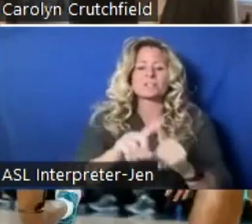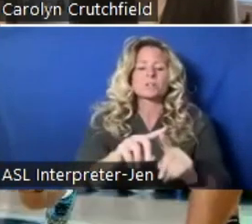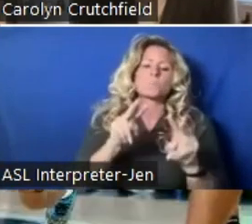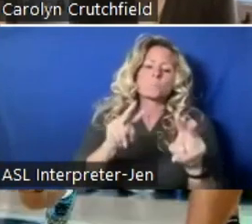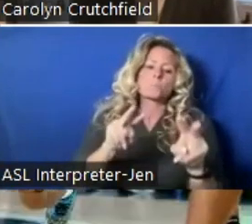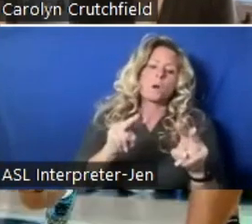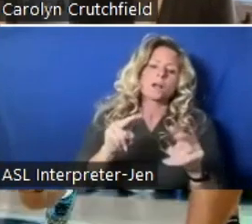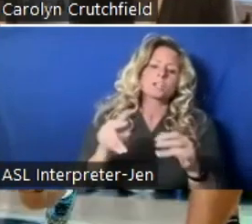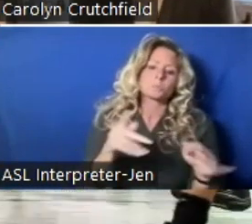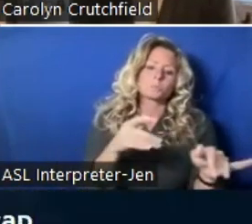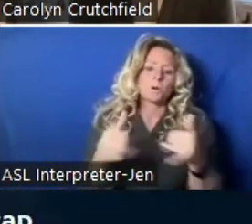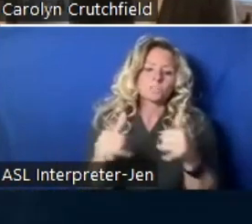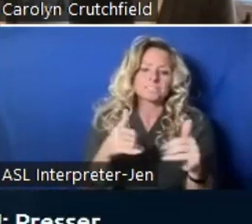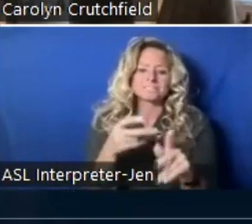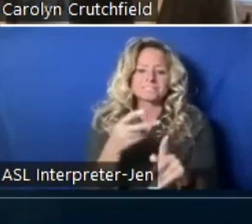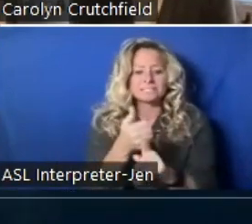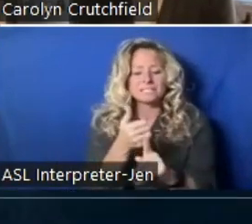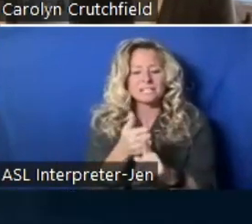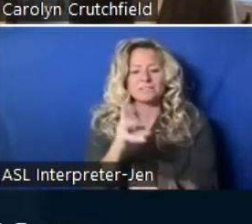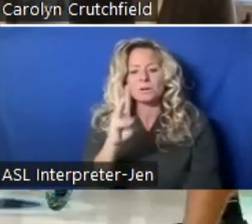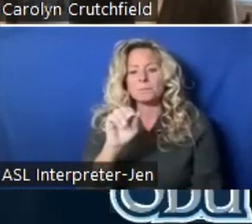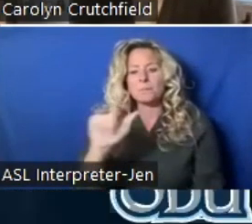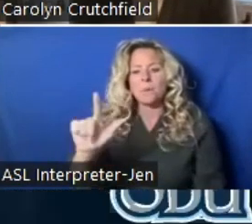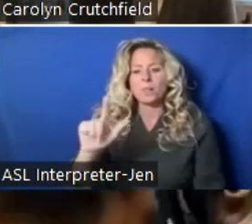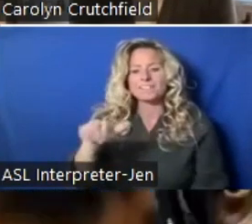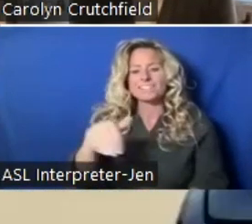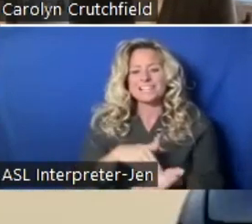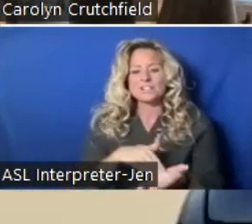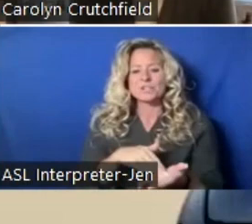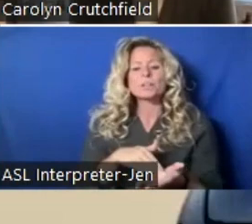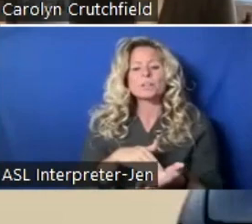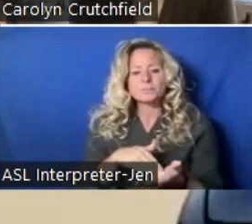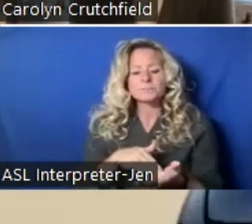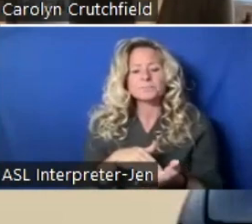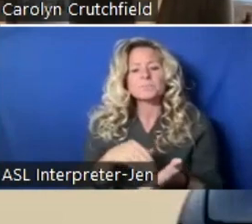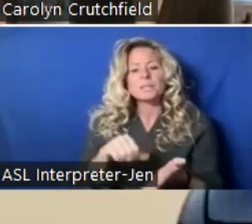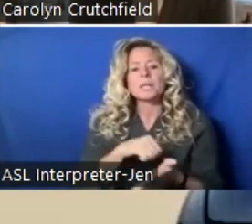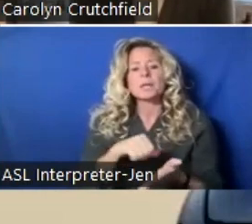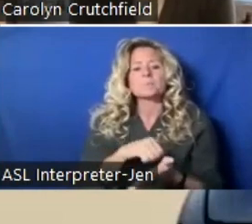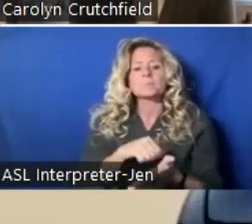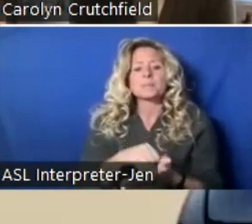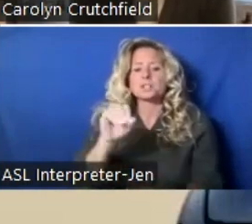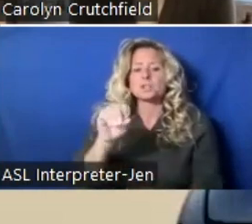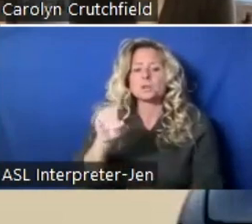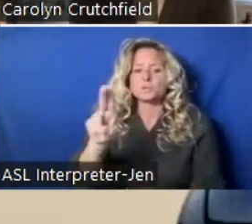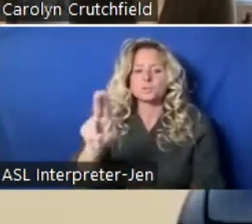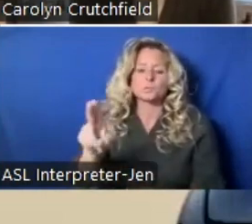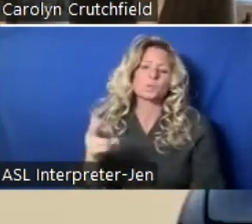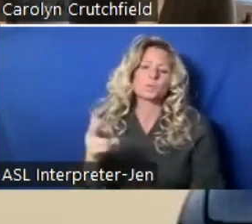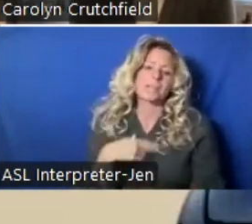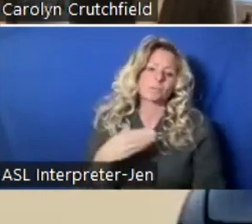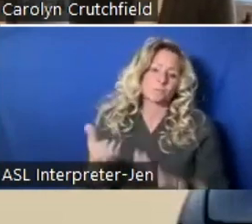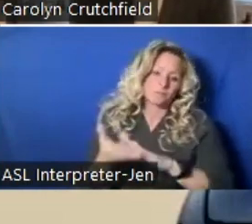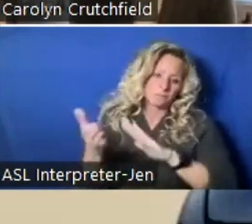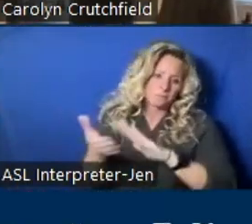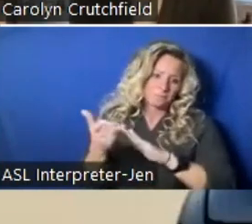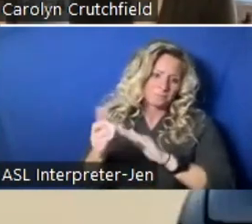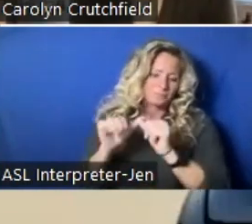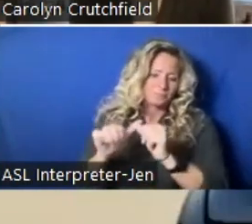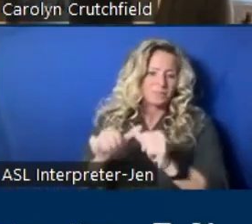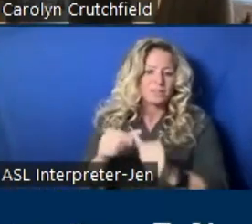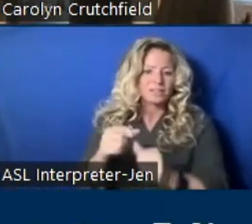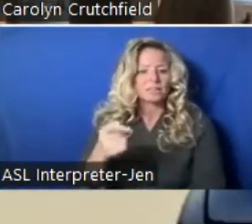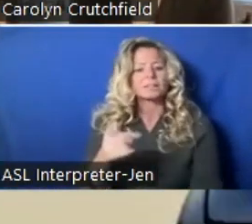those things align. We have a Bowl Central page that's on odusports.com that our office created and is maintaining. So really